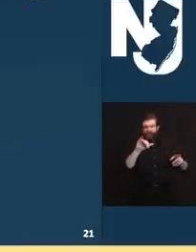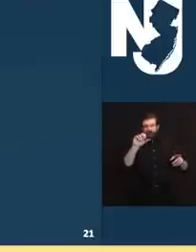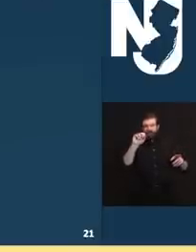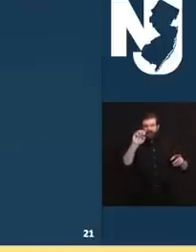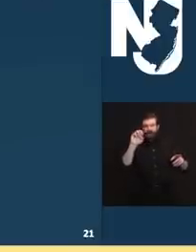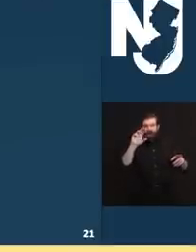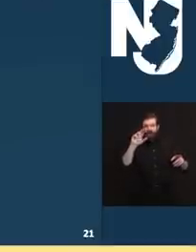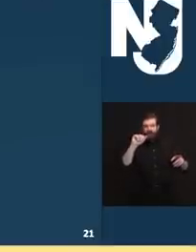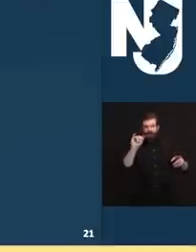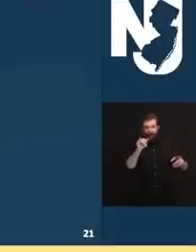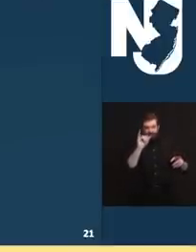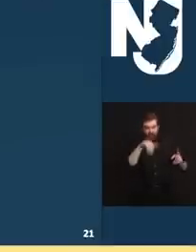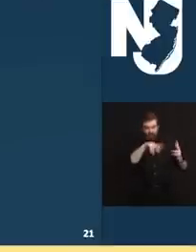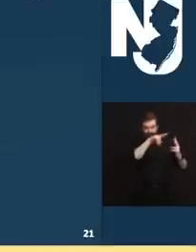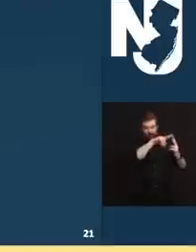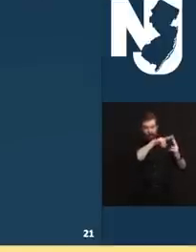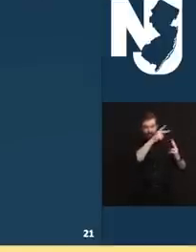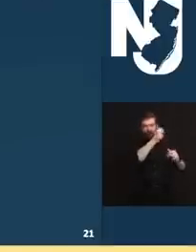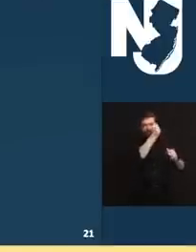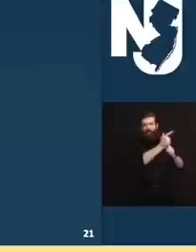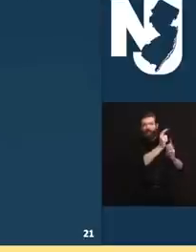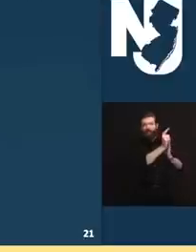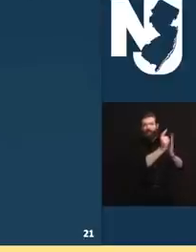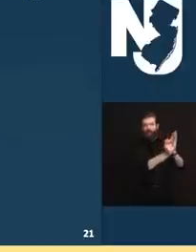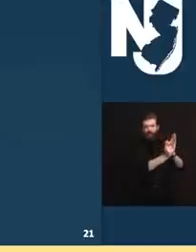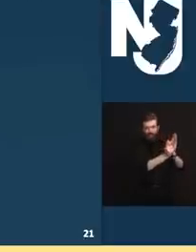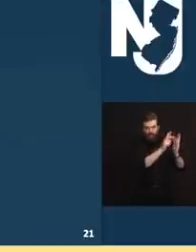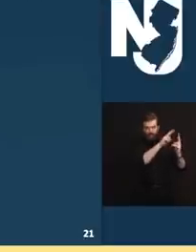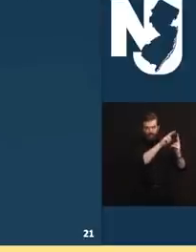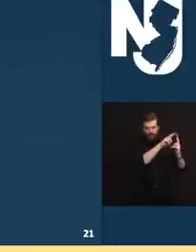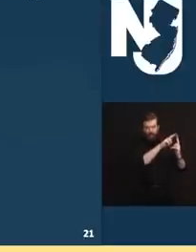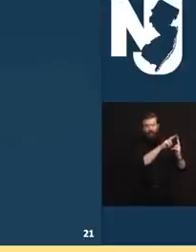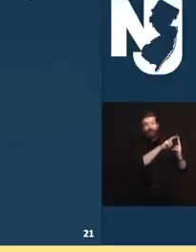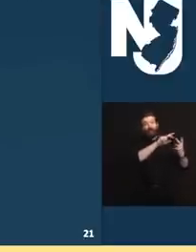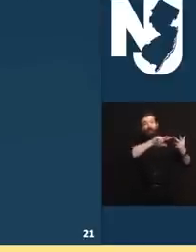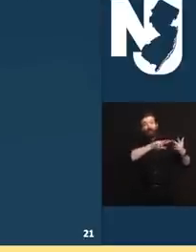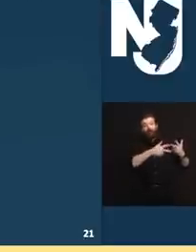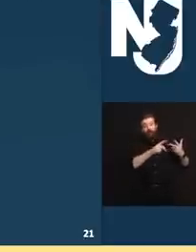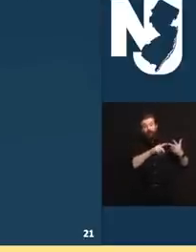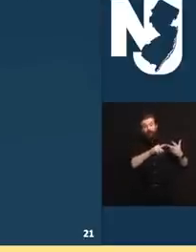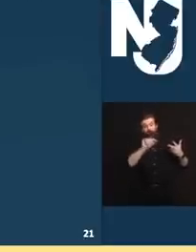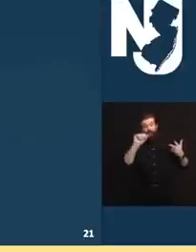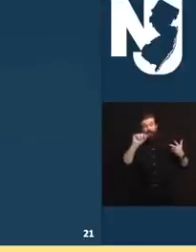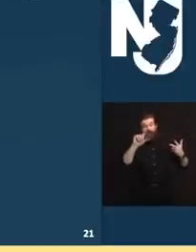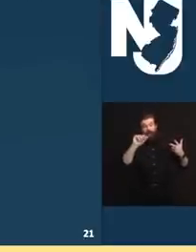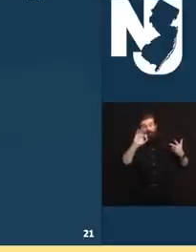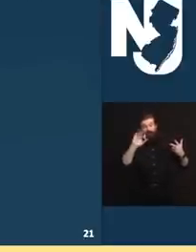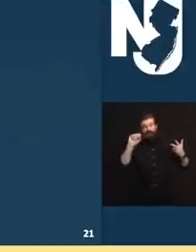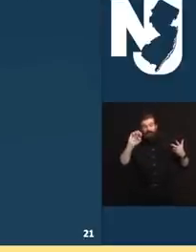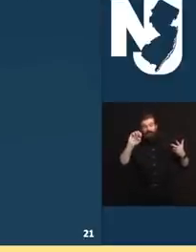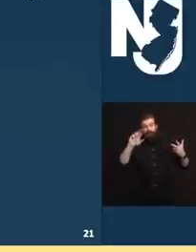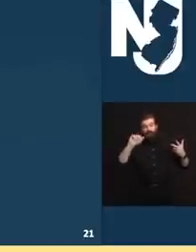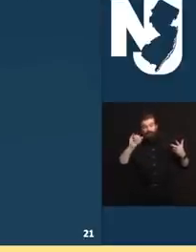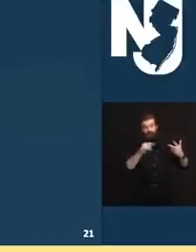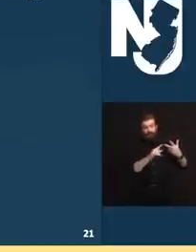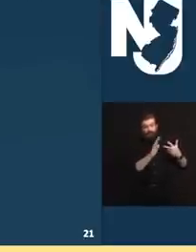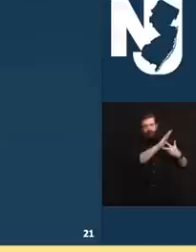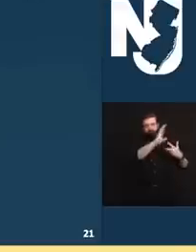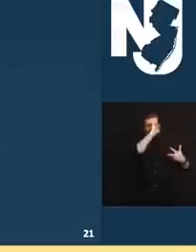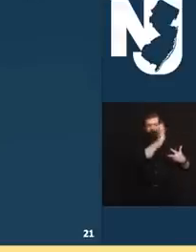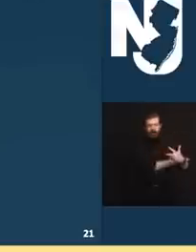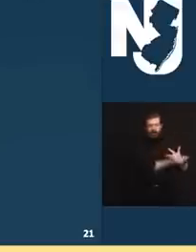Siraj was Jerry's son. All three would pass from COVID-19. They